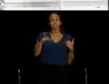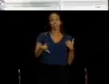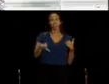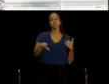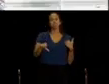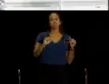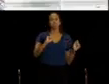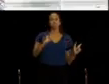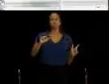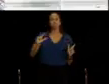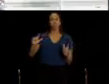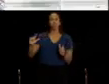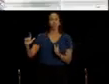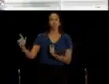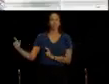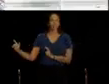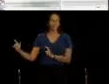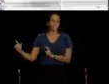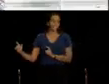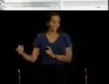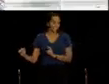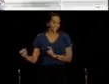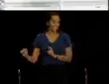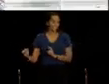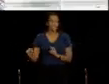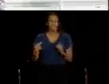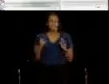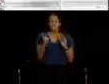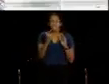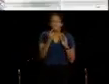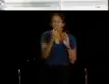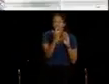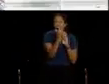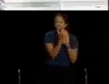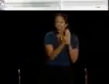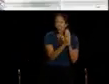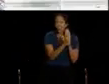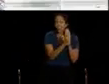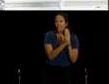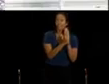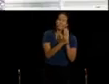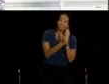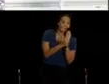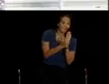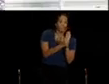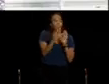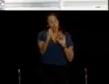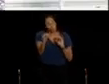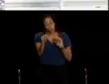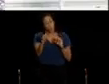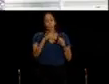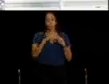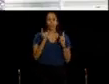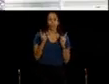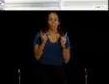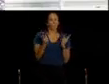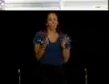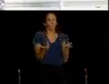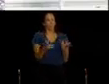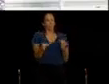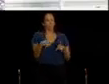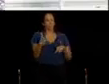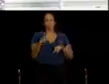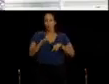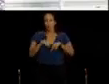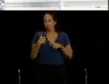Yeah, is that illegal? Absolutely. But I had no way of proving it. But I could just tell that every time I mentioned, oh, by